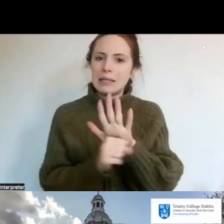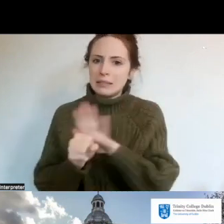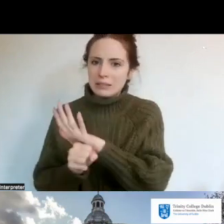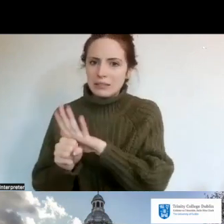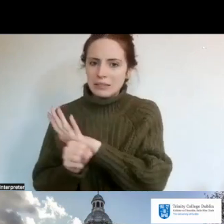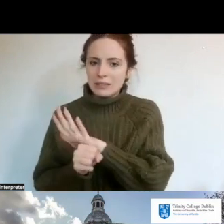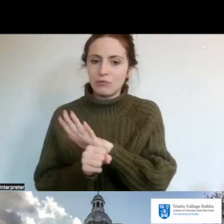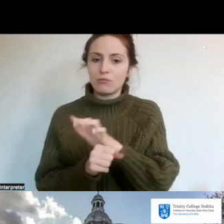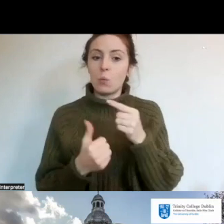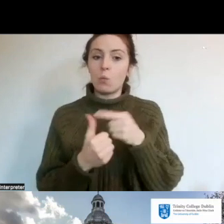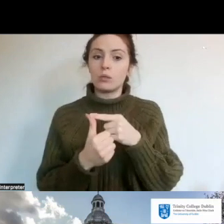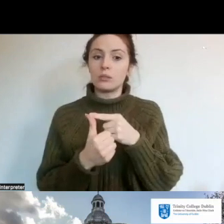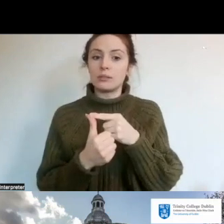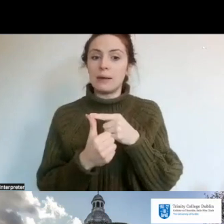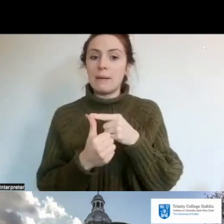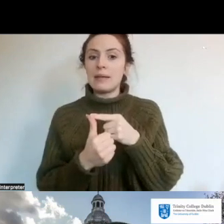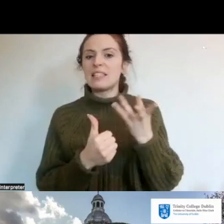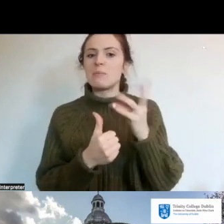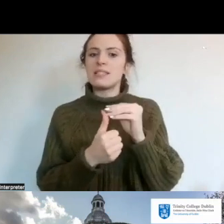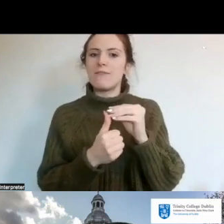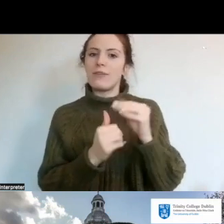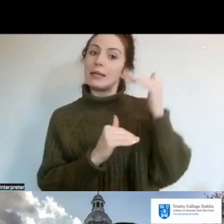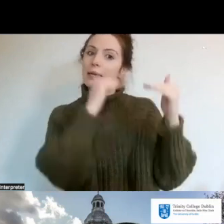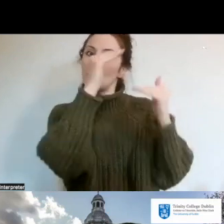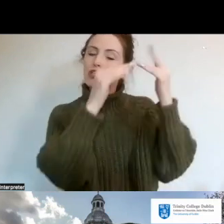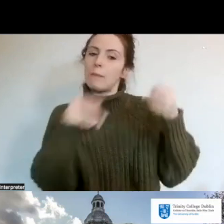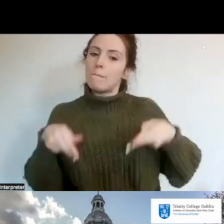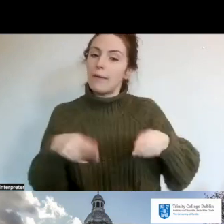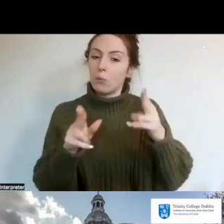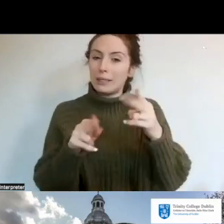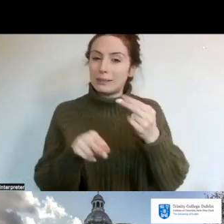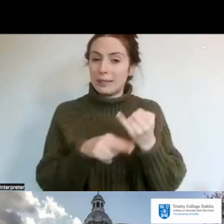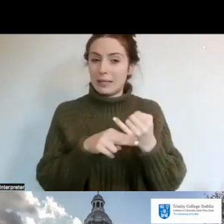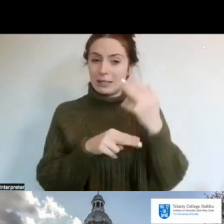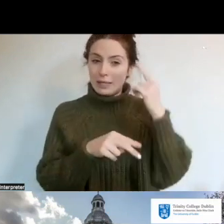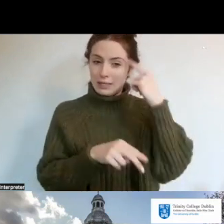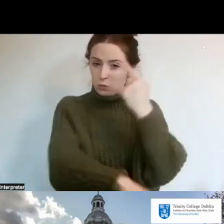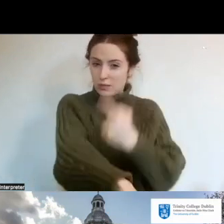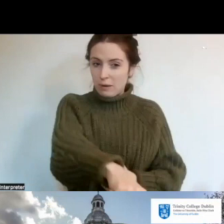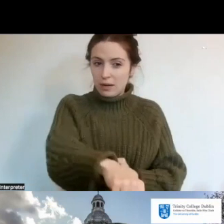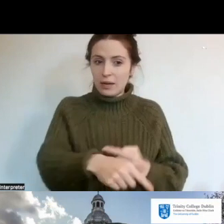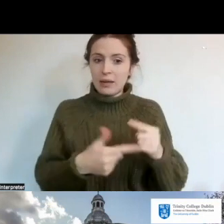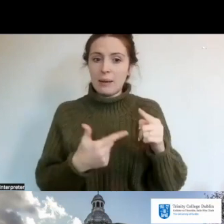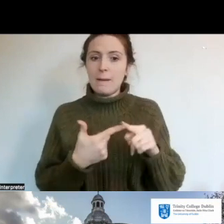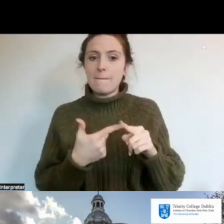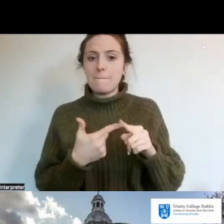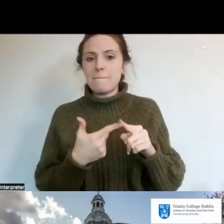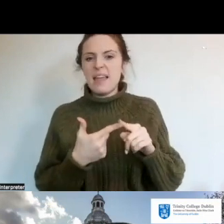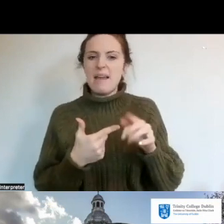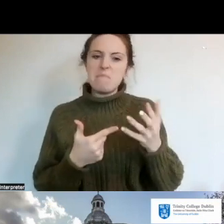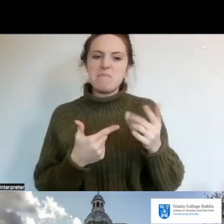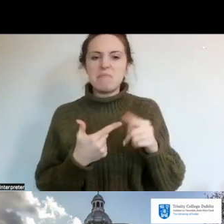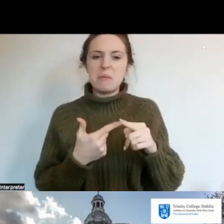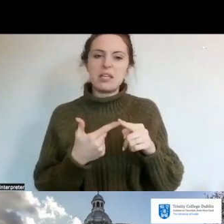had specific aging pathways within the intellectual disability sector, and those within the sector that had, let's call them, generic